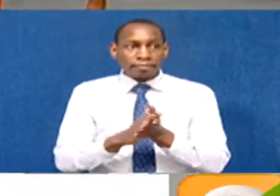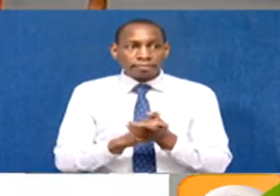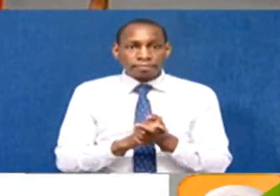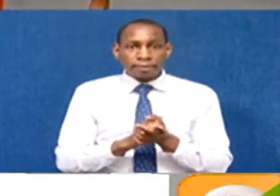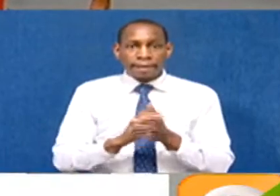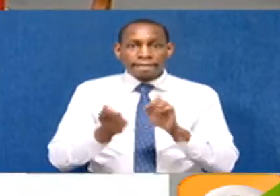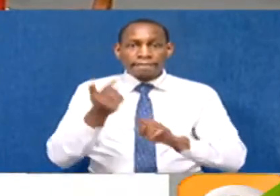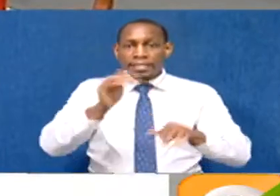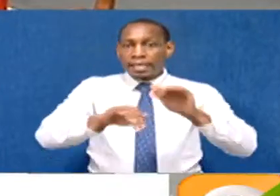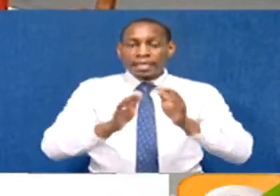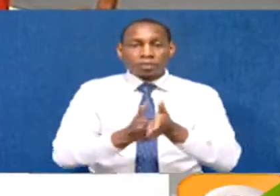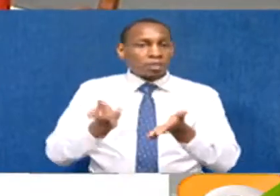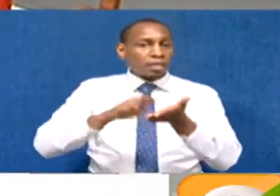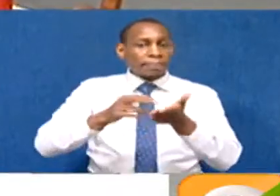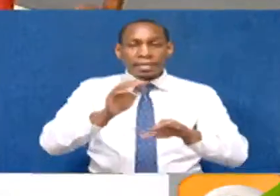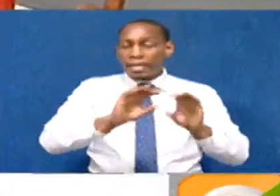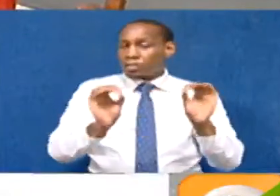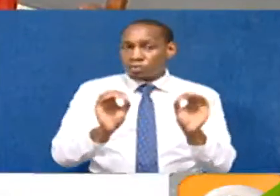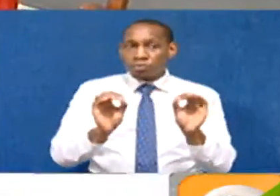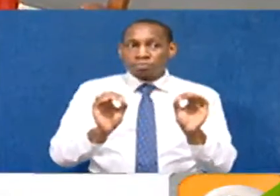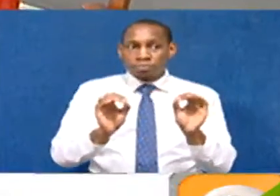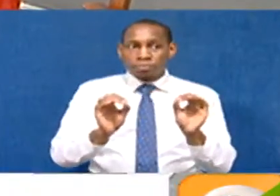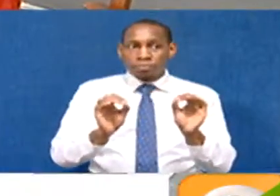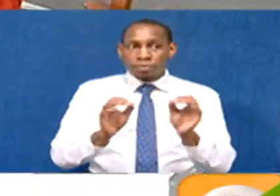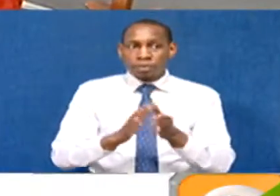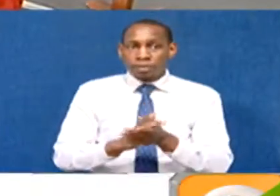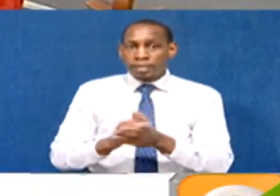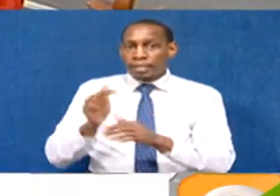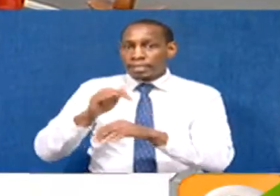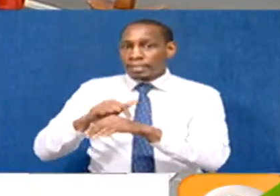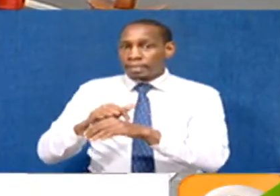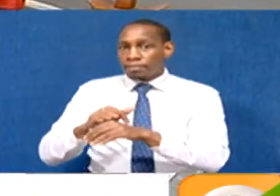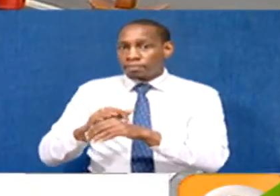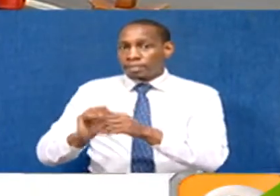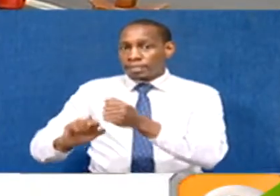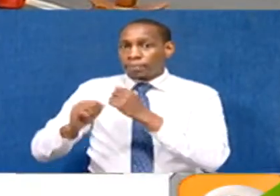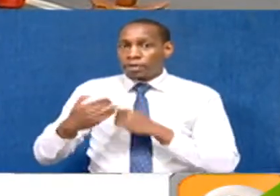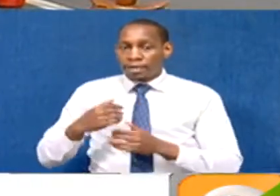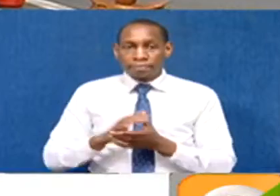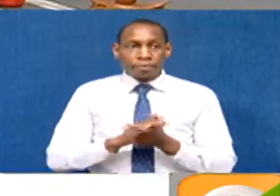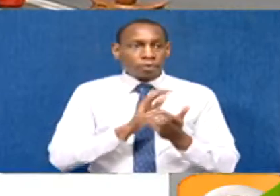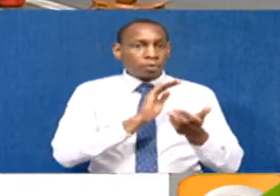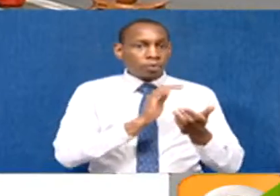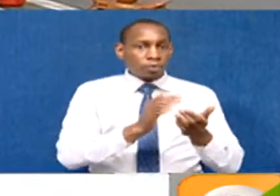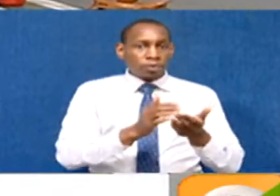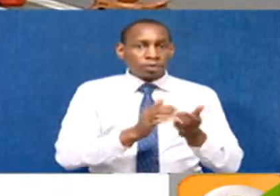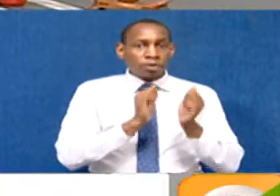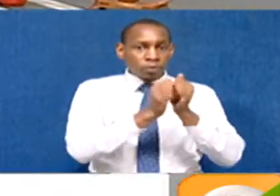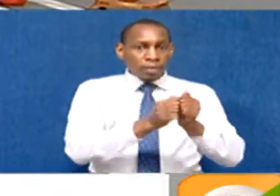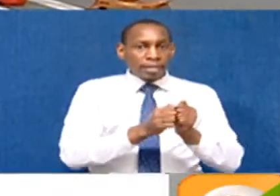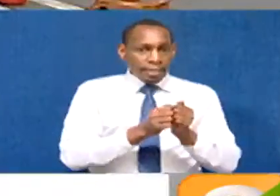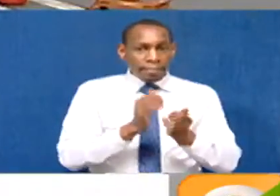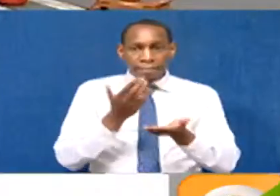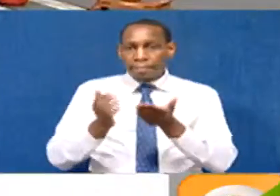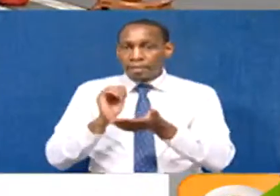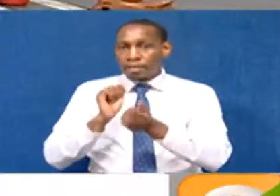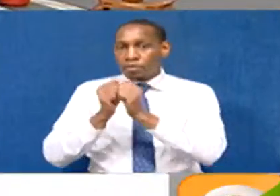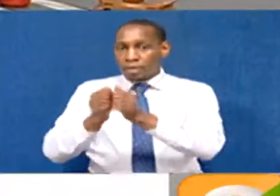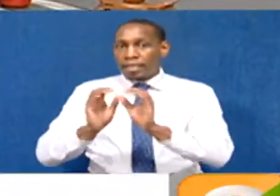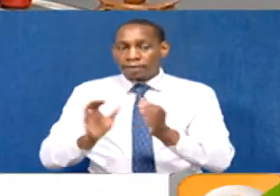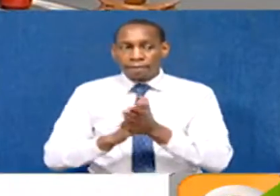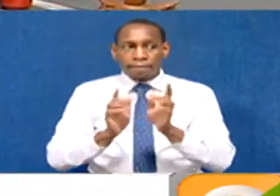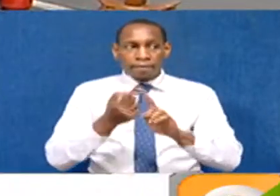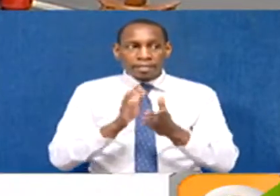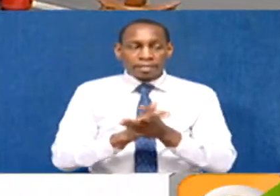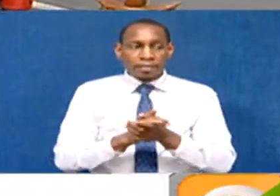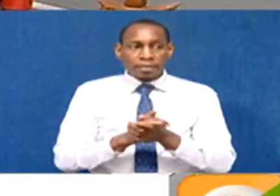round. We are winning first round. That's our plan. With or without? With or without any. We are, you know, our first coalition partners